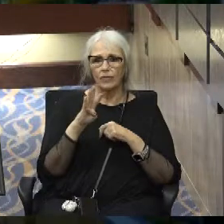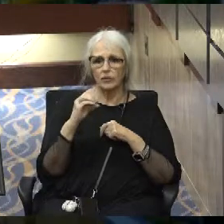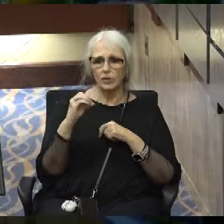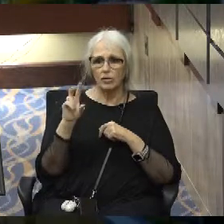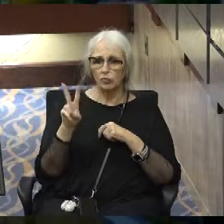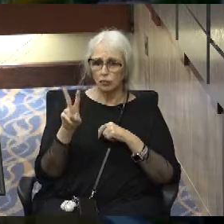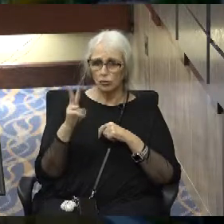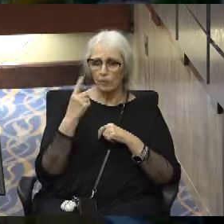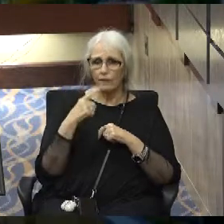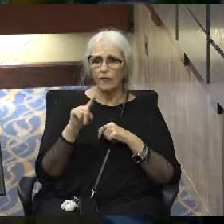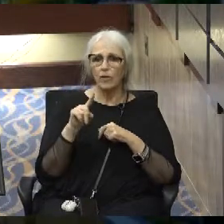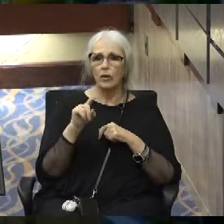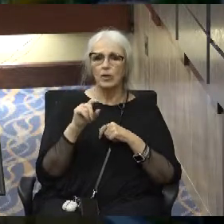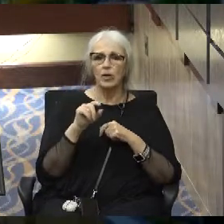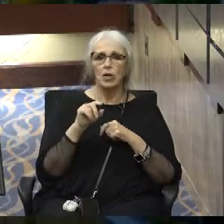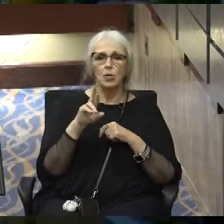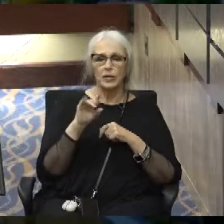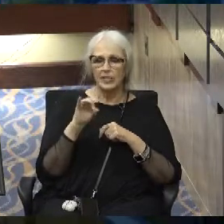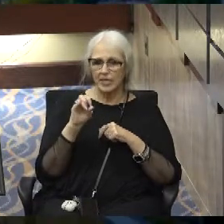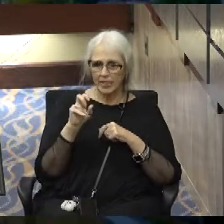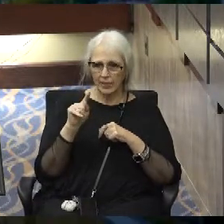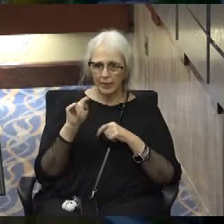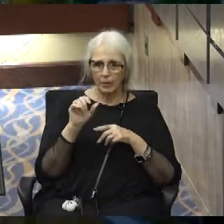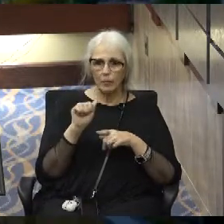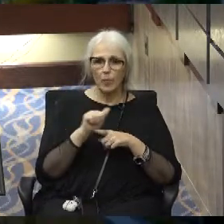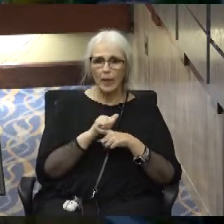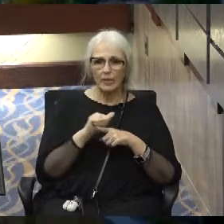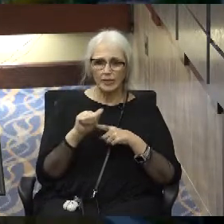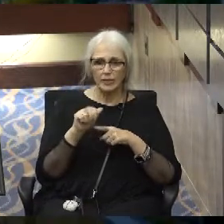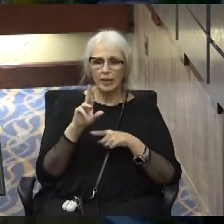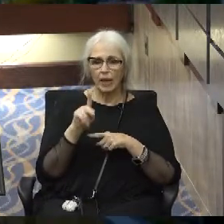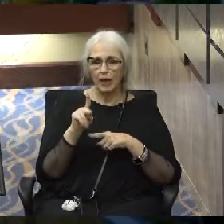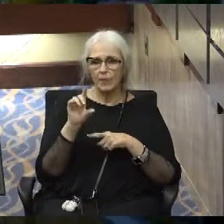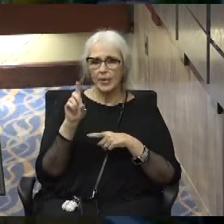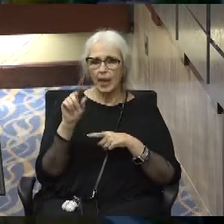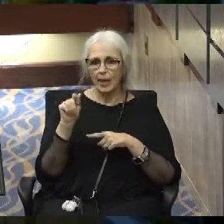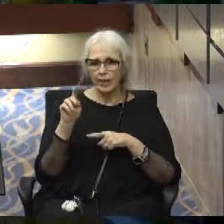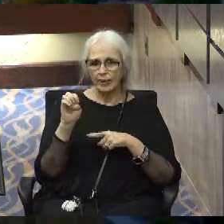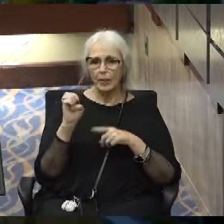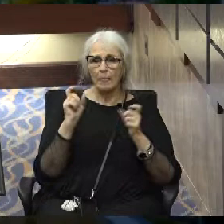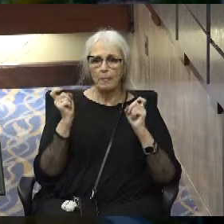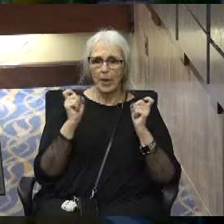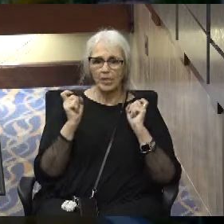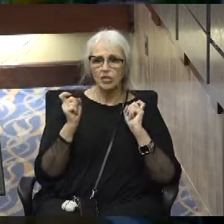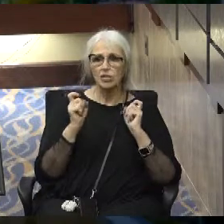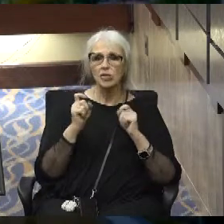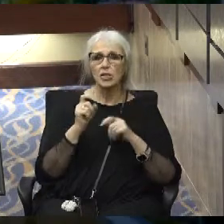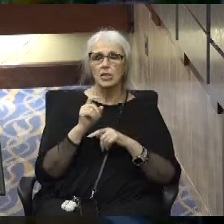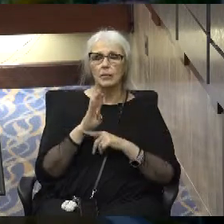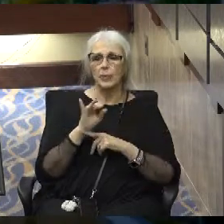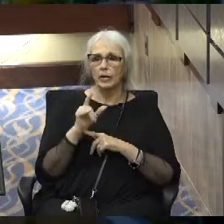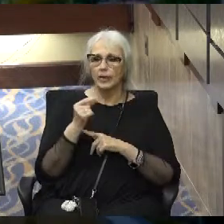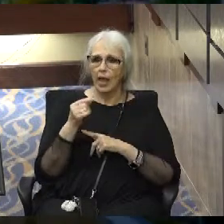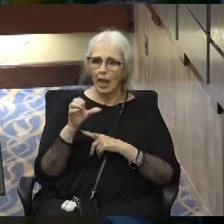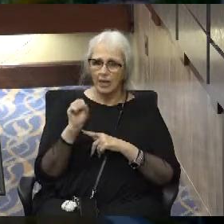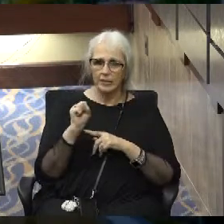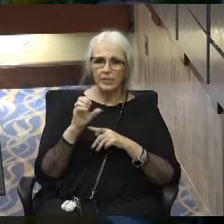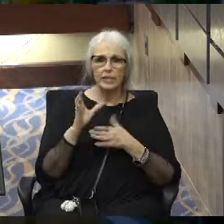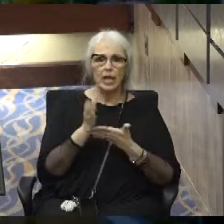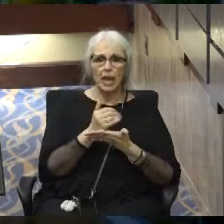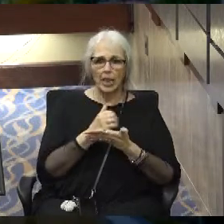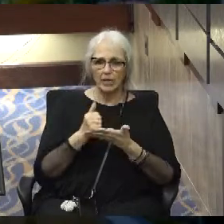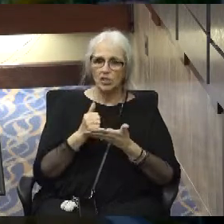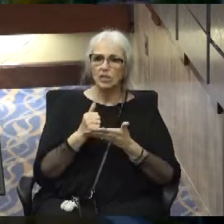our sustainable and resilient practices, including organizational update, management of the landfill gas collection system,